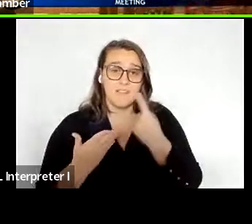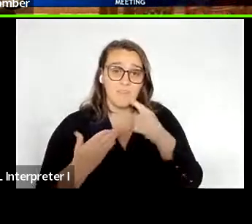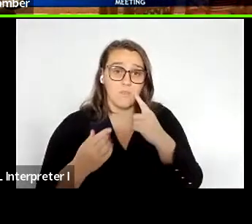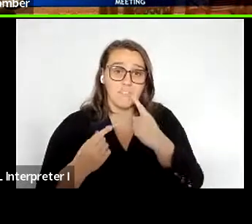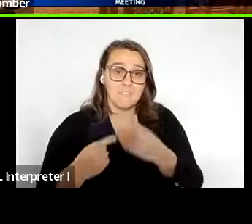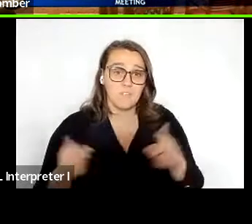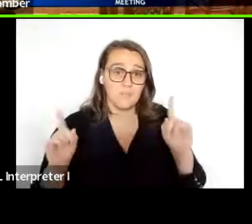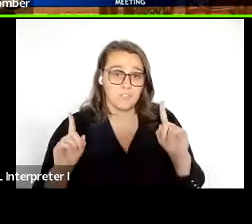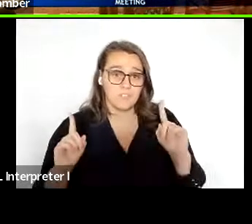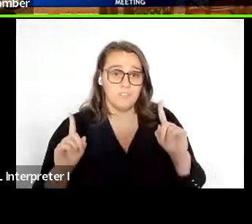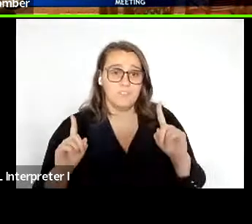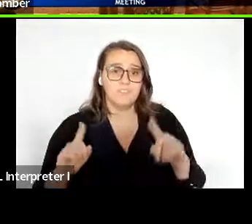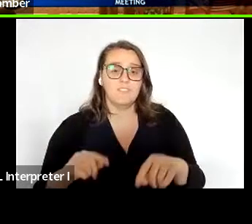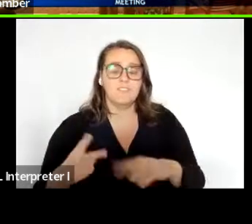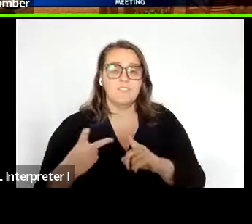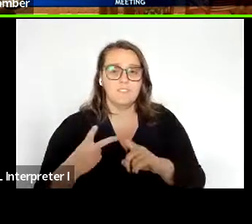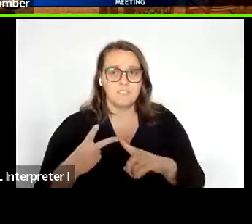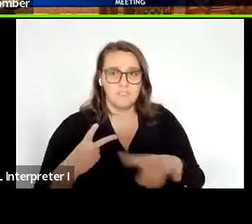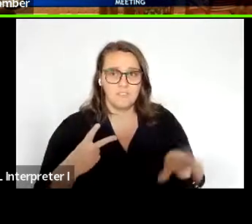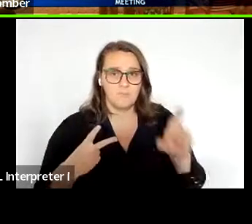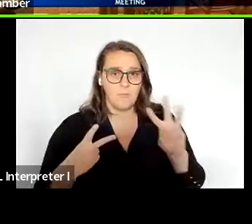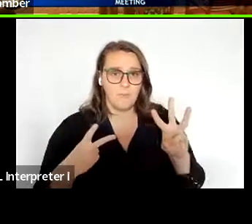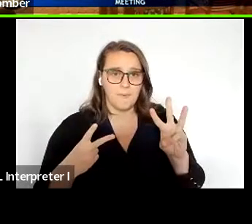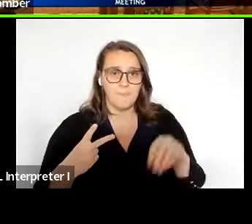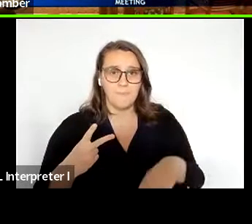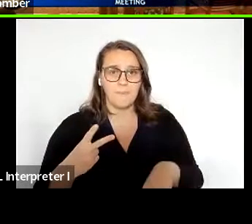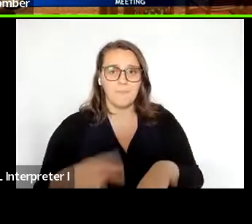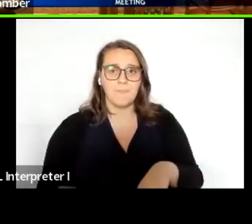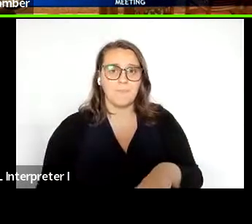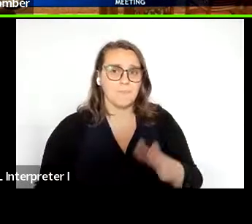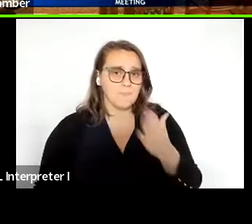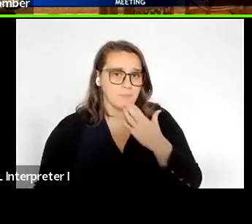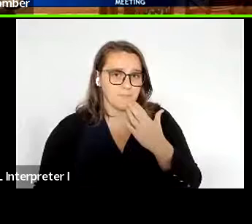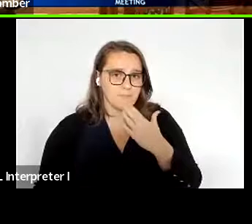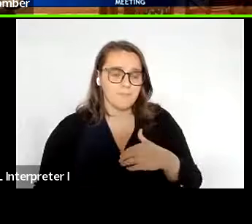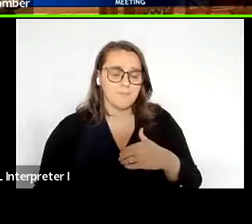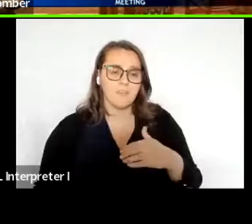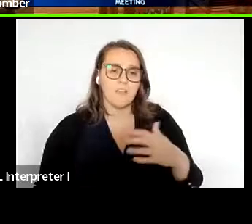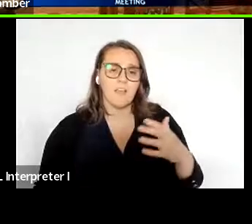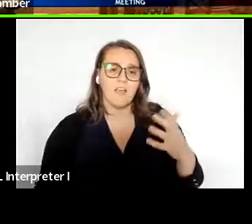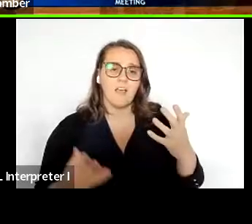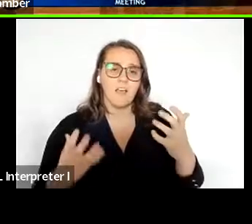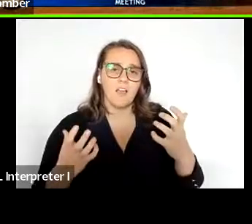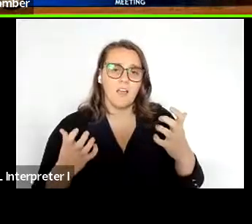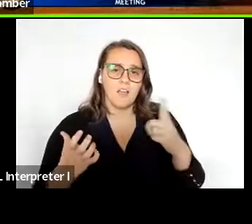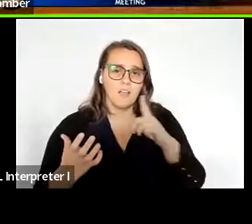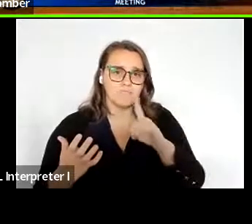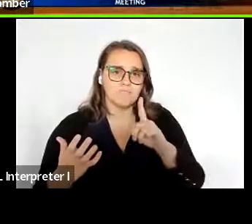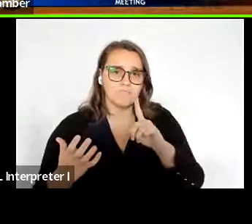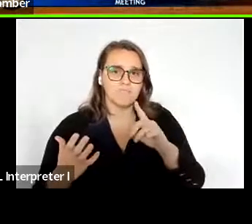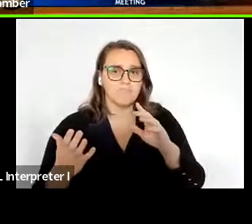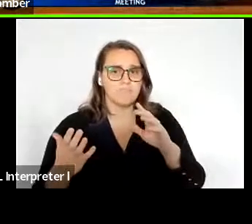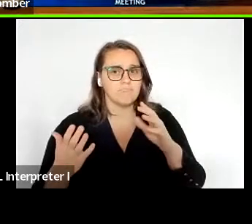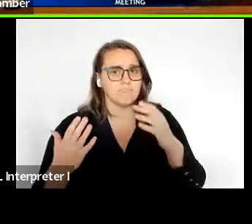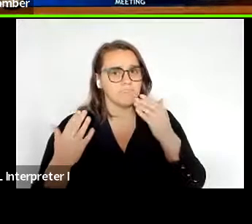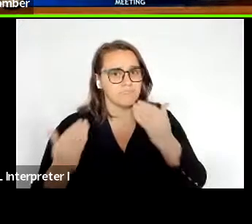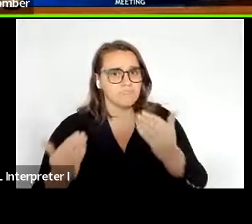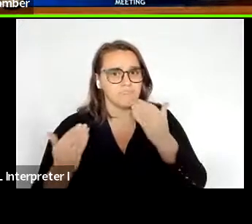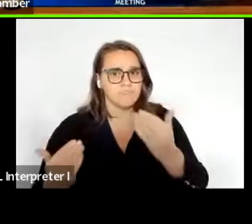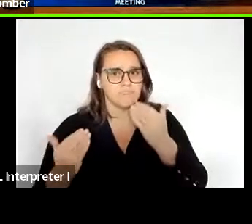declaration? Mr. Chairman. Councilmember Robert White. Thank you, Mr. Chairman. I want to really give a lot of thanks